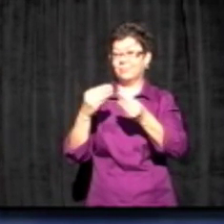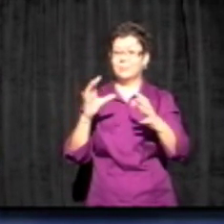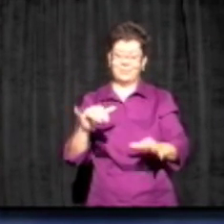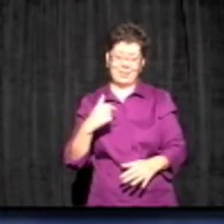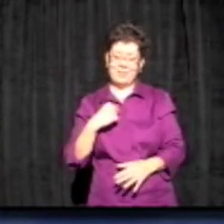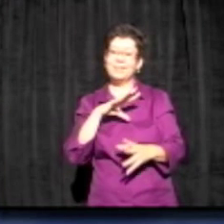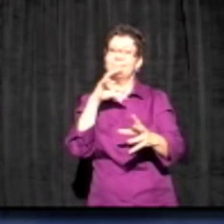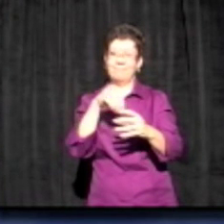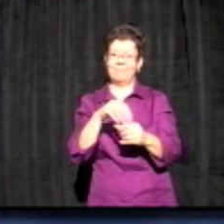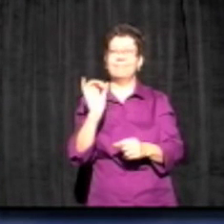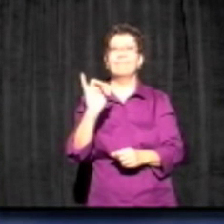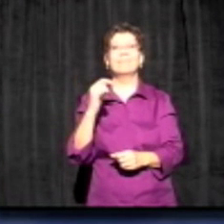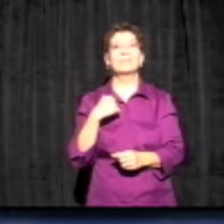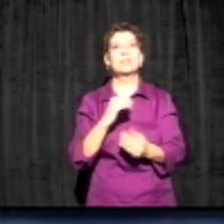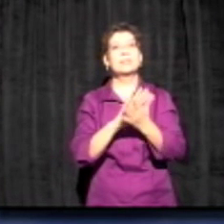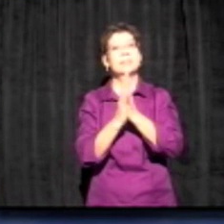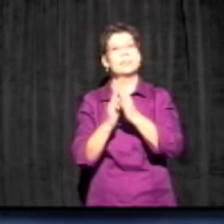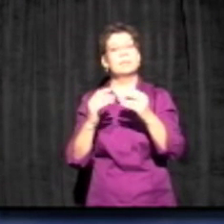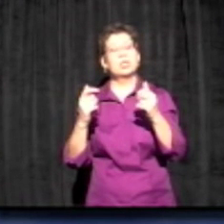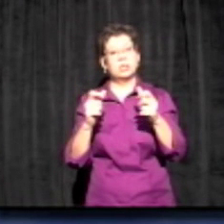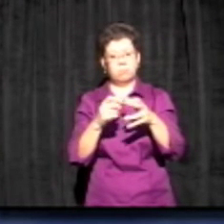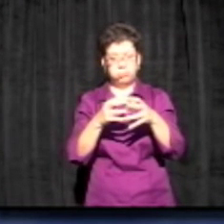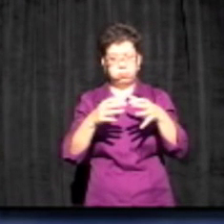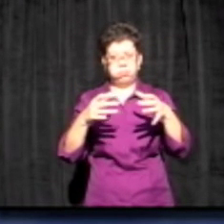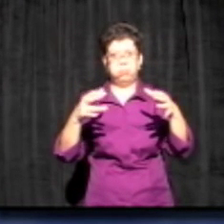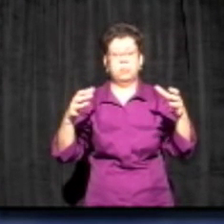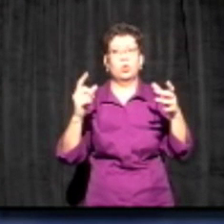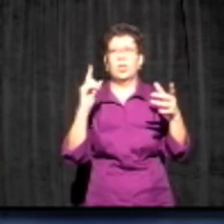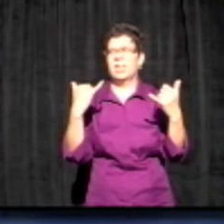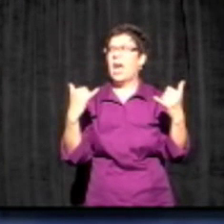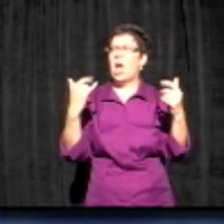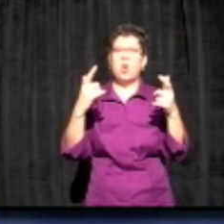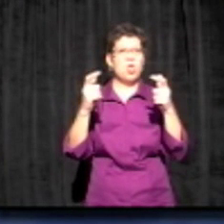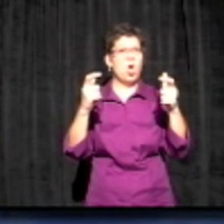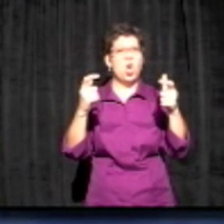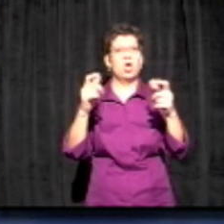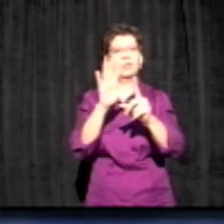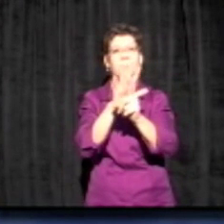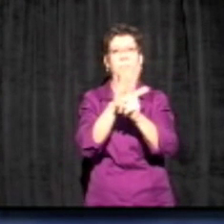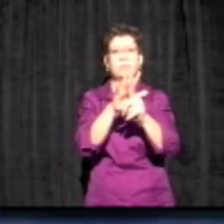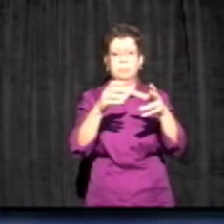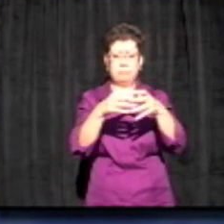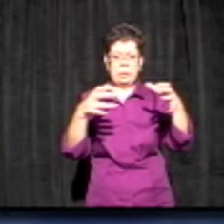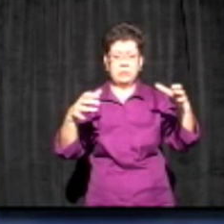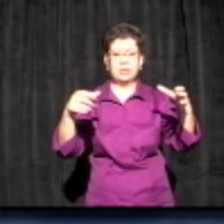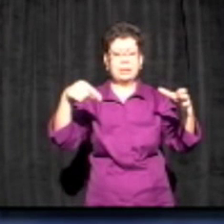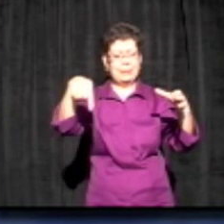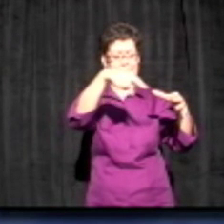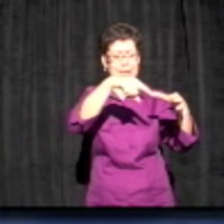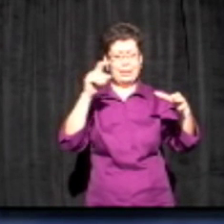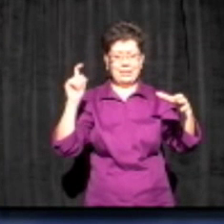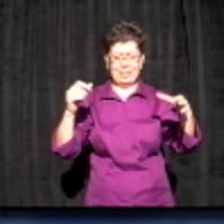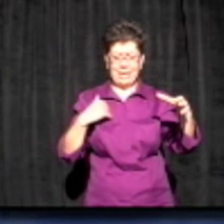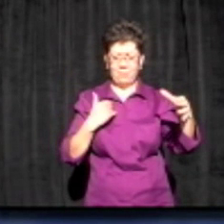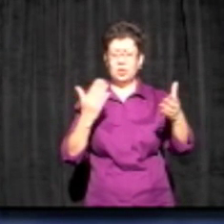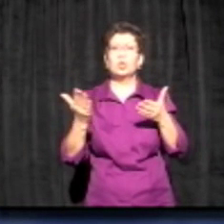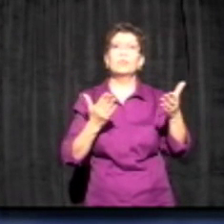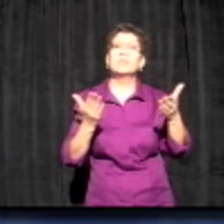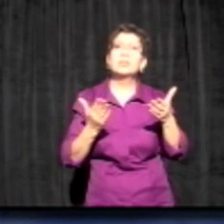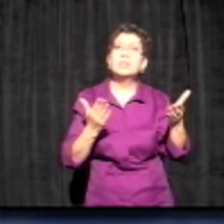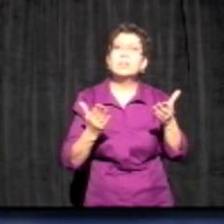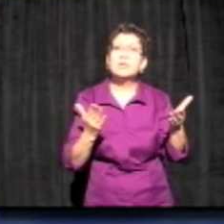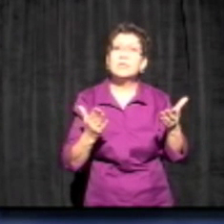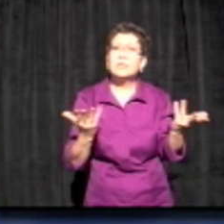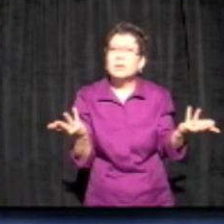is becoming the largest segment, or is the largest segment of the population, and need for these devices